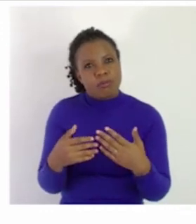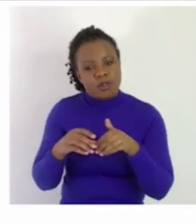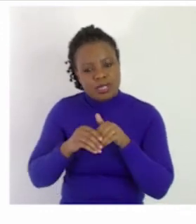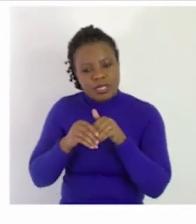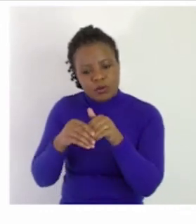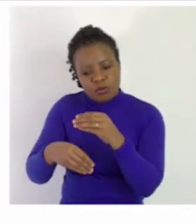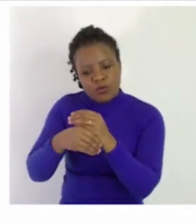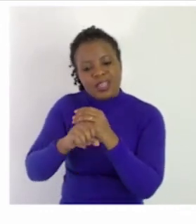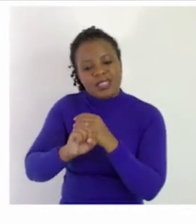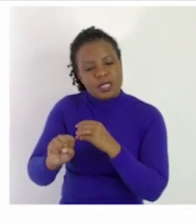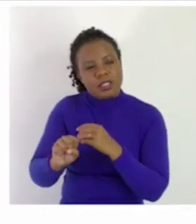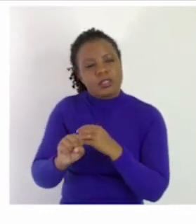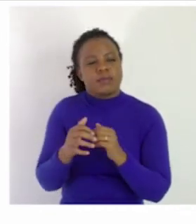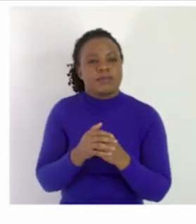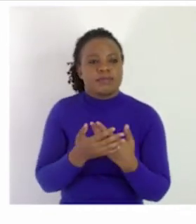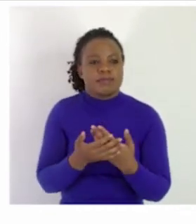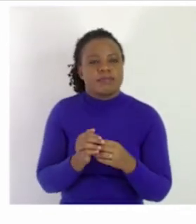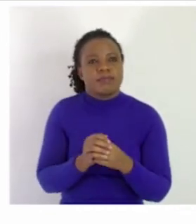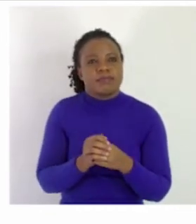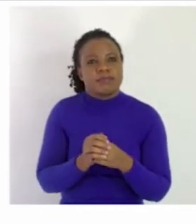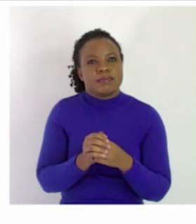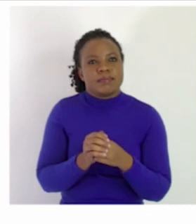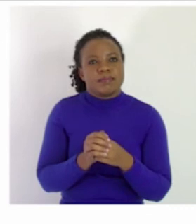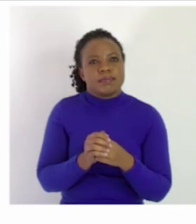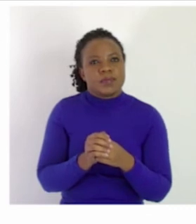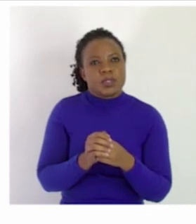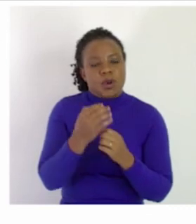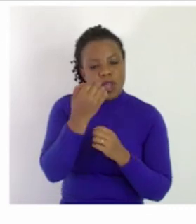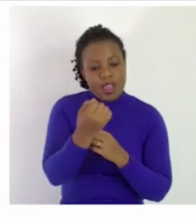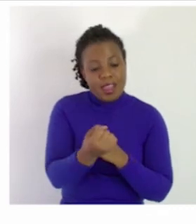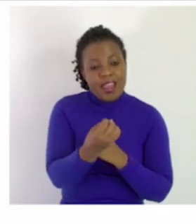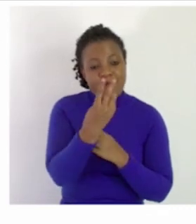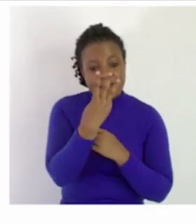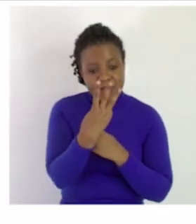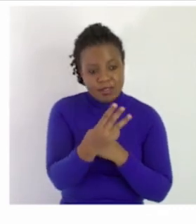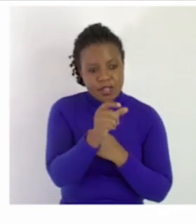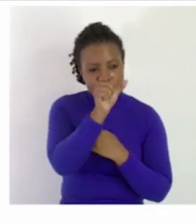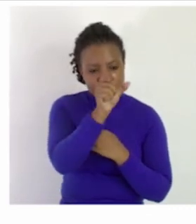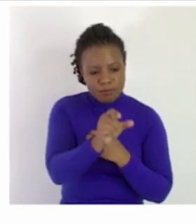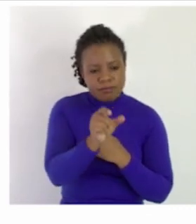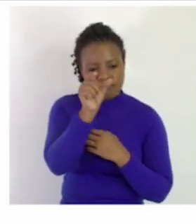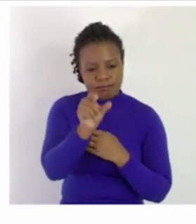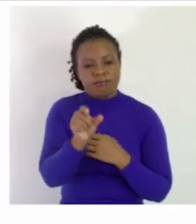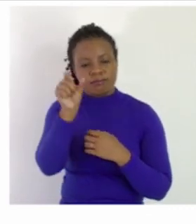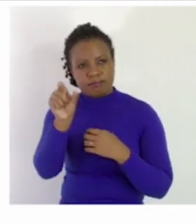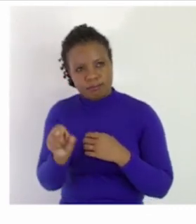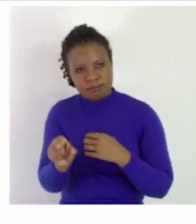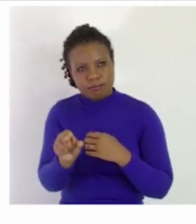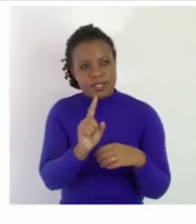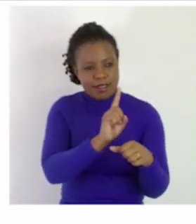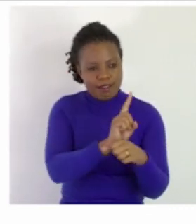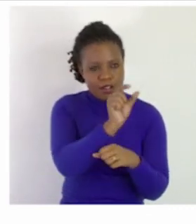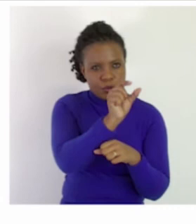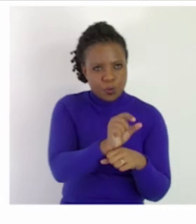transport? So there are some columns there for uncountable nouns and countable